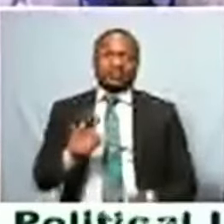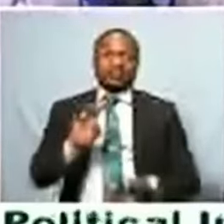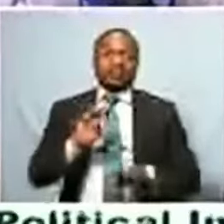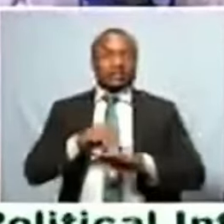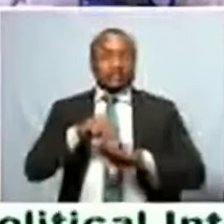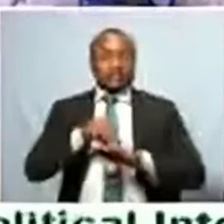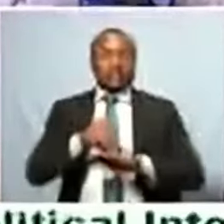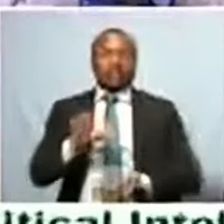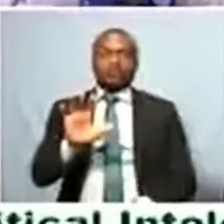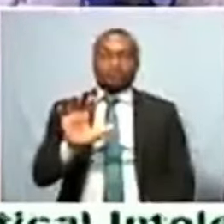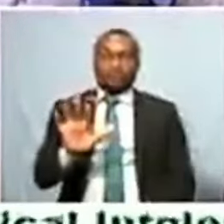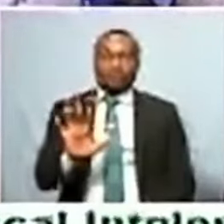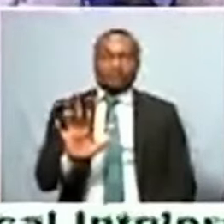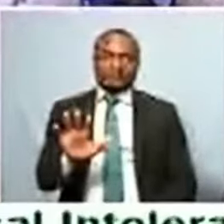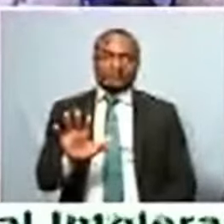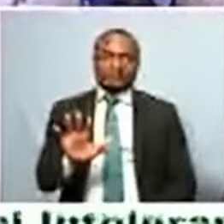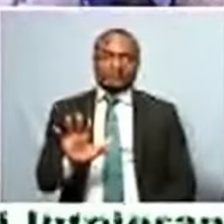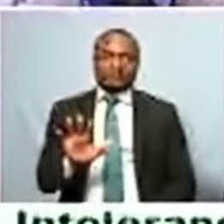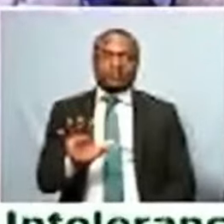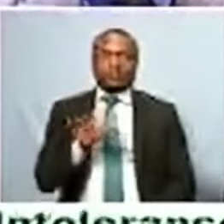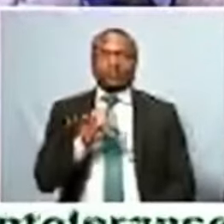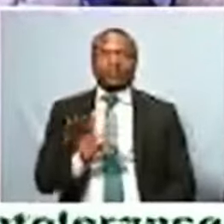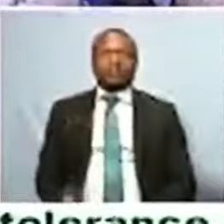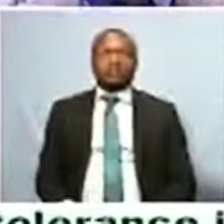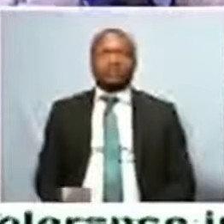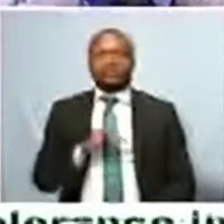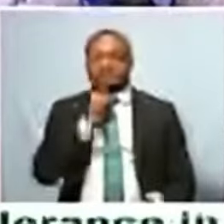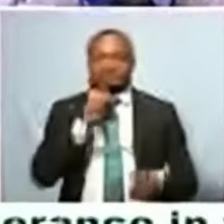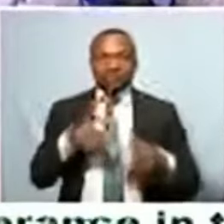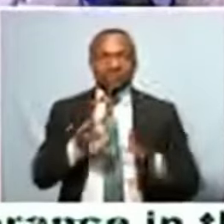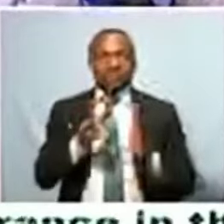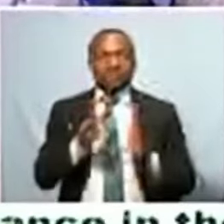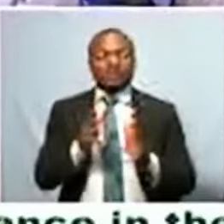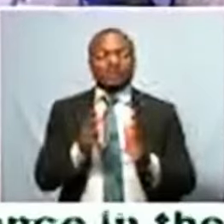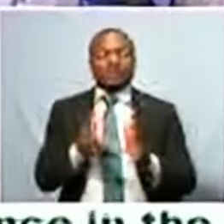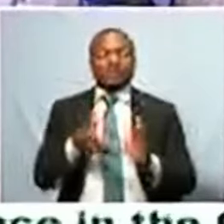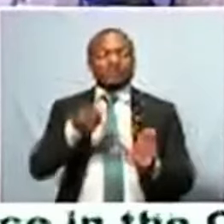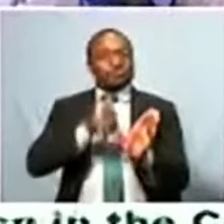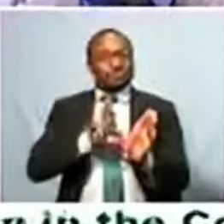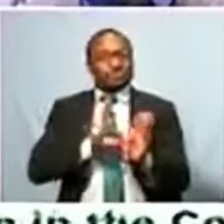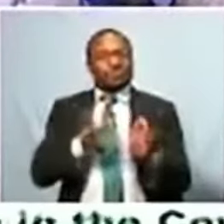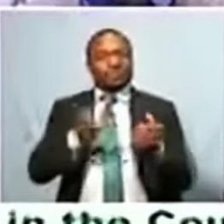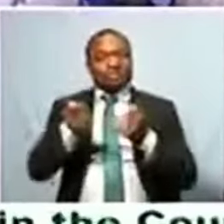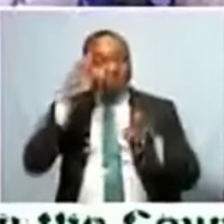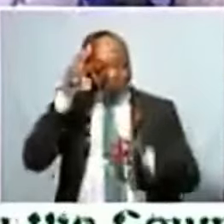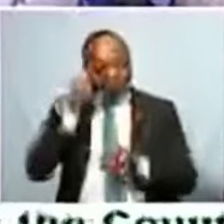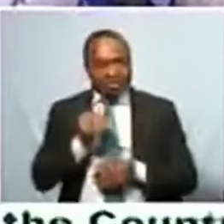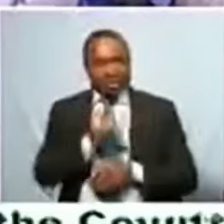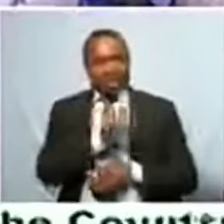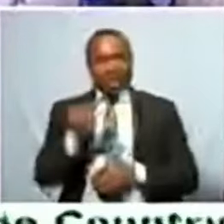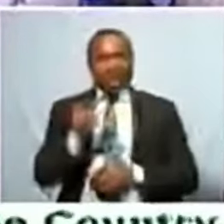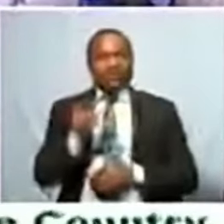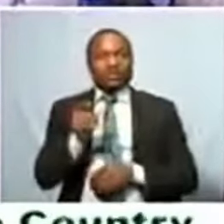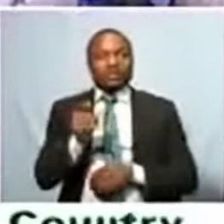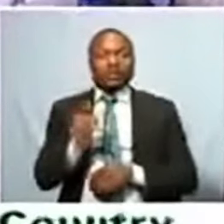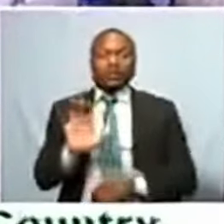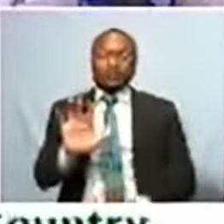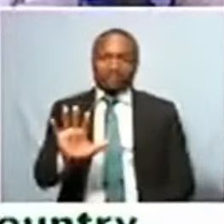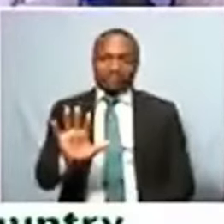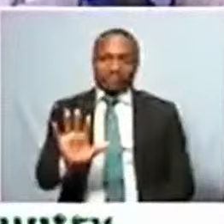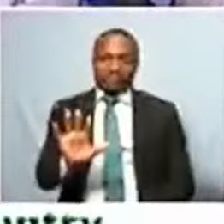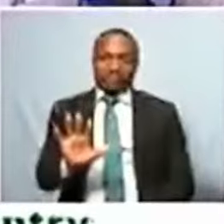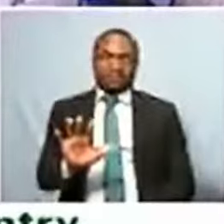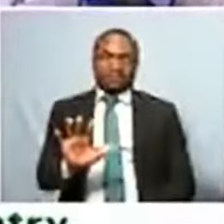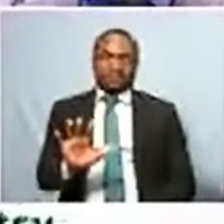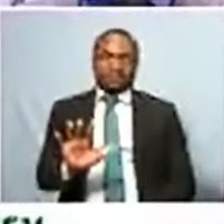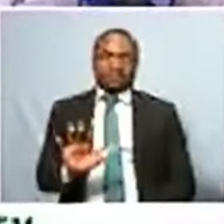in Mpika, Kasama, we were not allowed even just to refuel vehicles. Why? Because it was perceived a PF strongholds